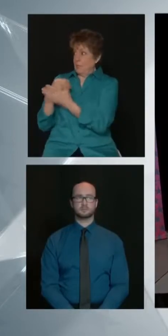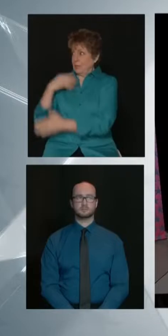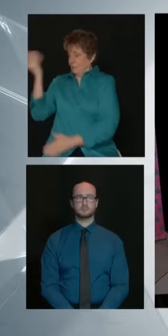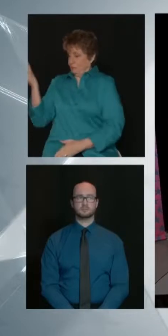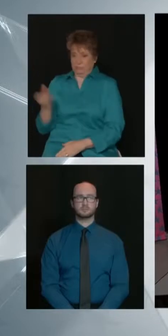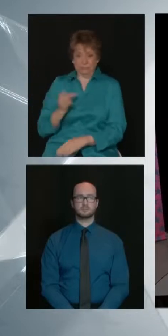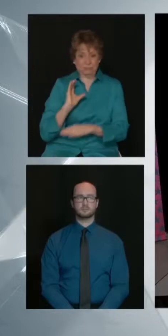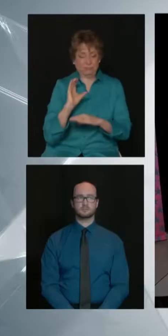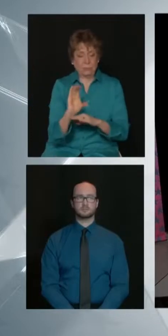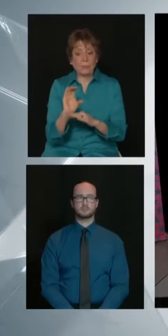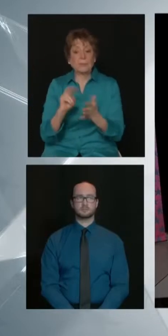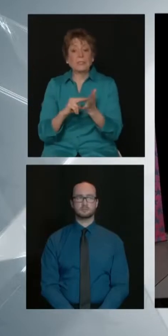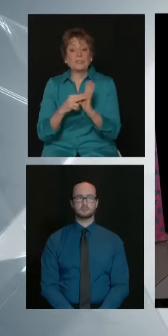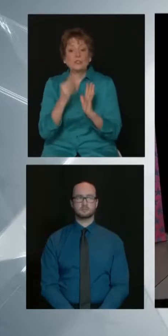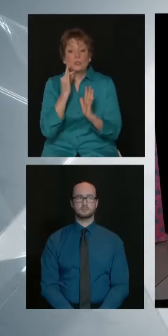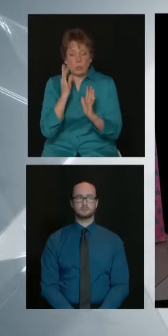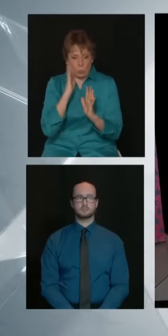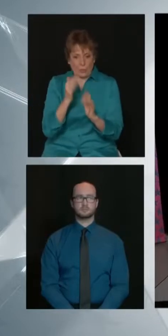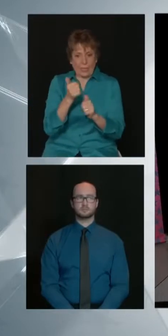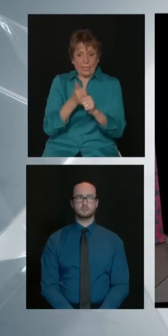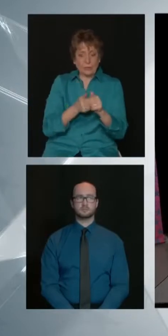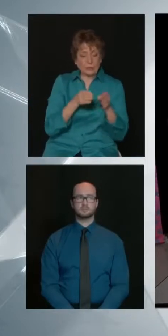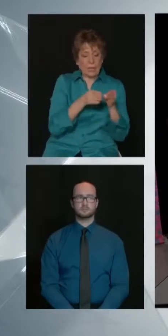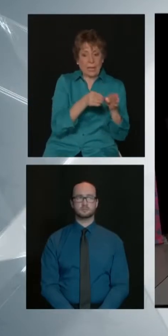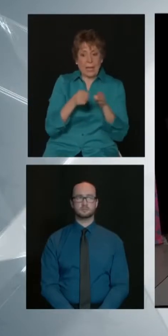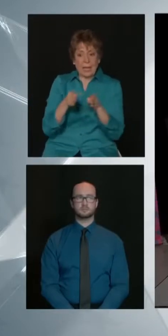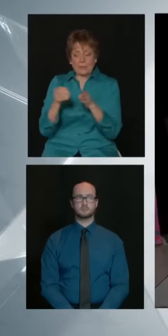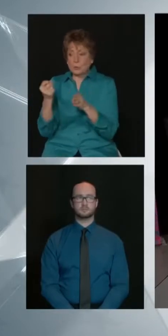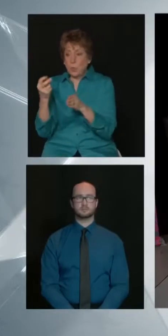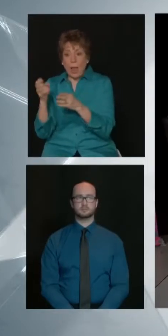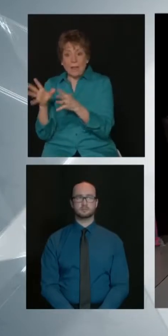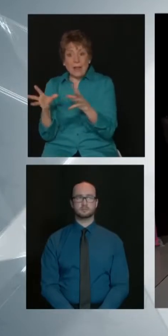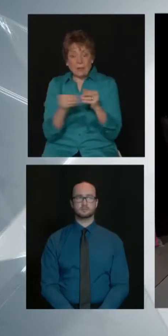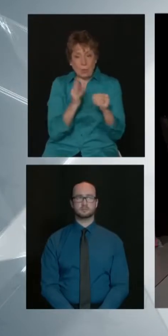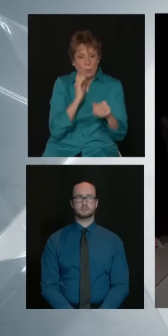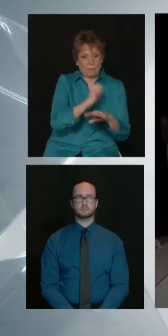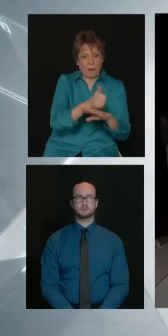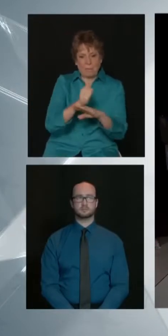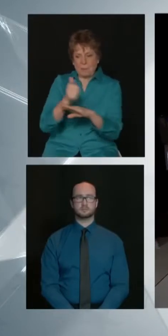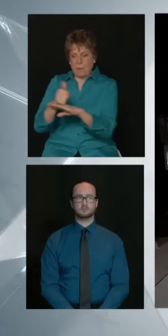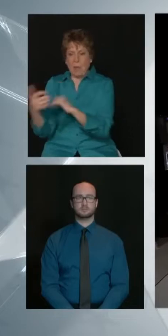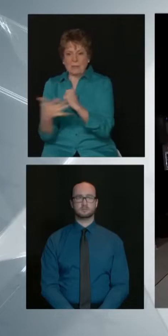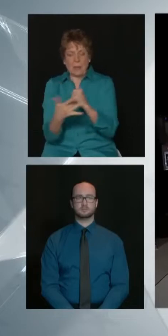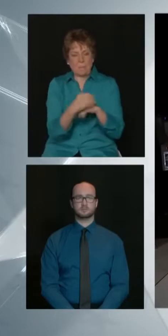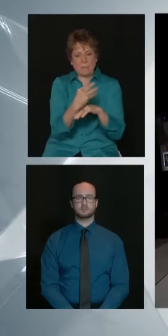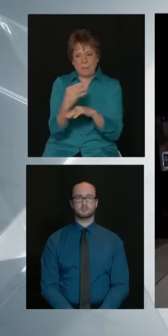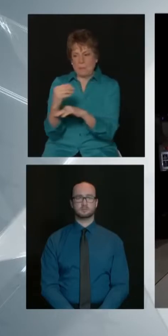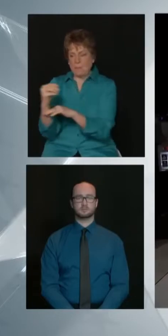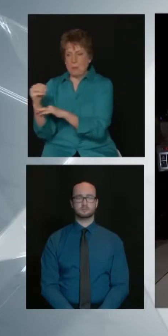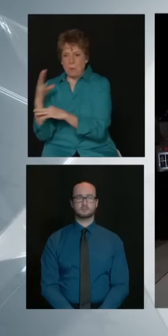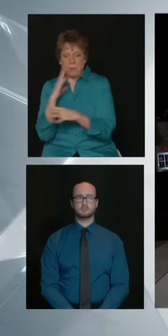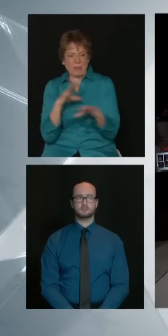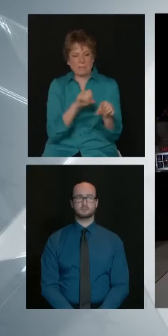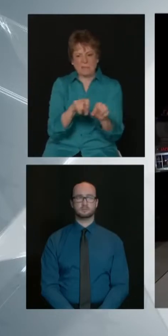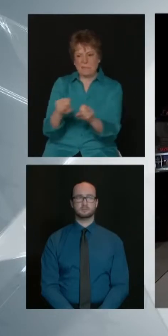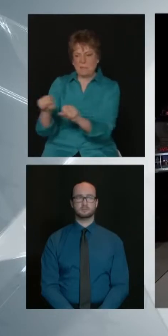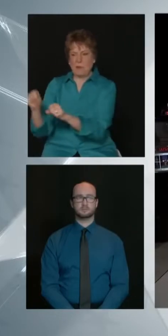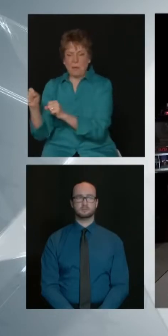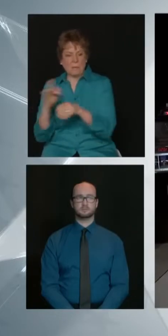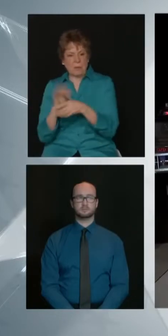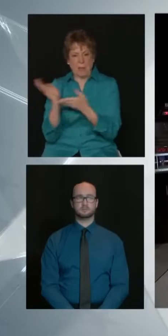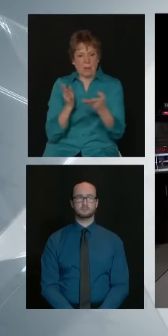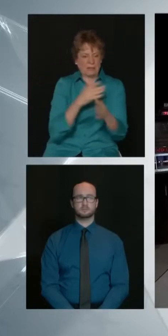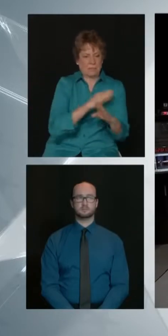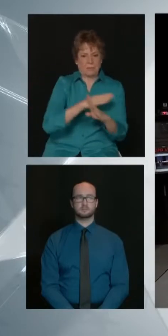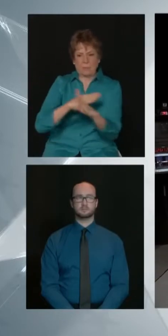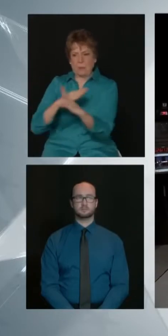And it's working together, working across the aisle to get things done like John McCain did. You know, my opponent, Blake Masters, he doesn't want to work with anybody.